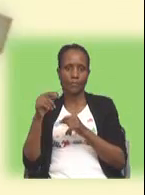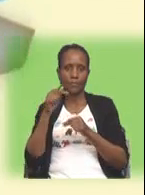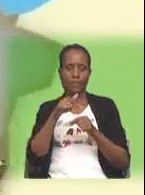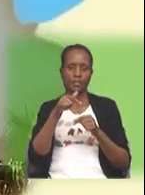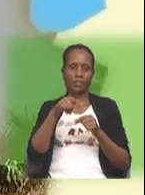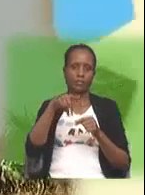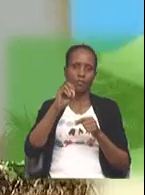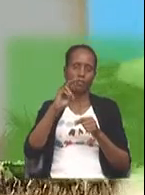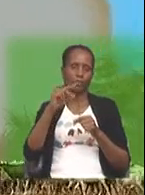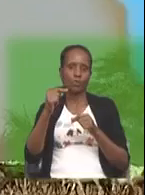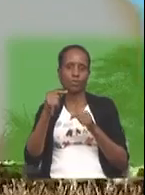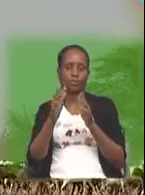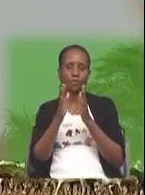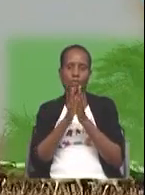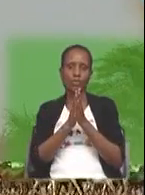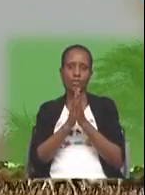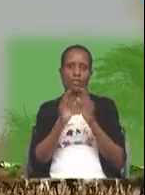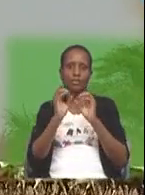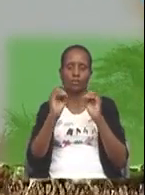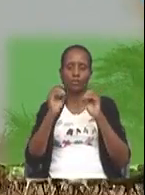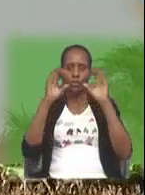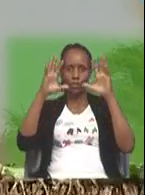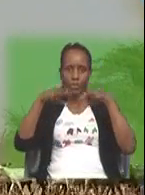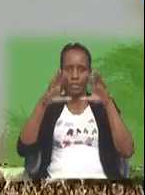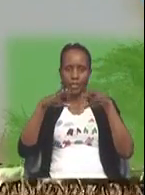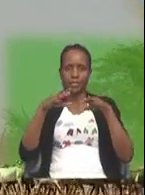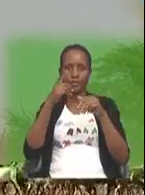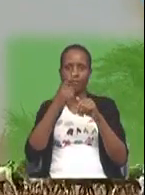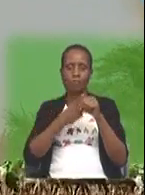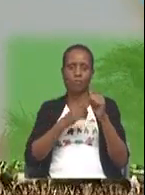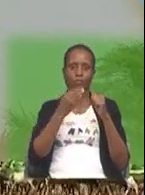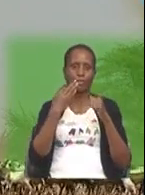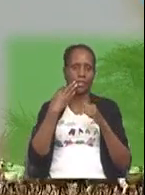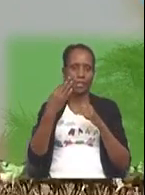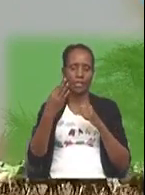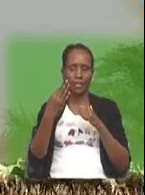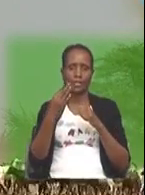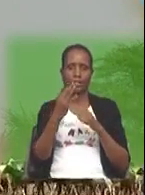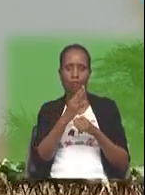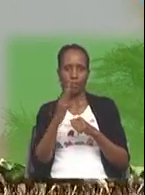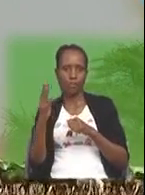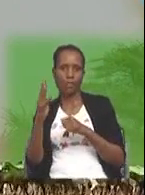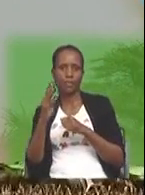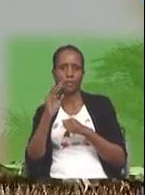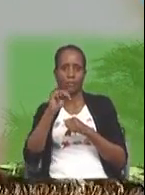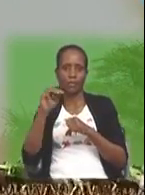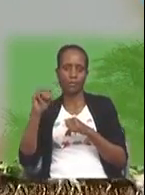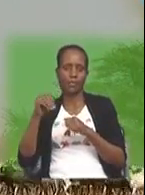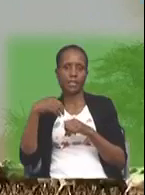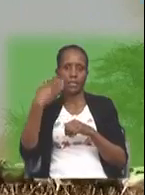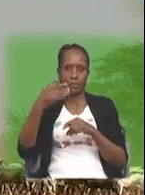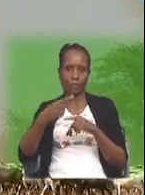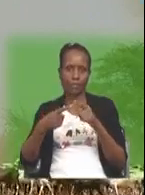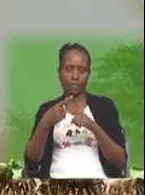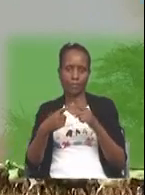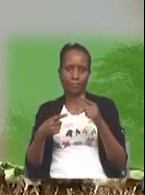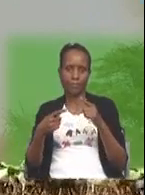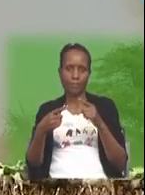It is hot, with unreliable rainfall pattern ranging between 300 and 400 millimeters per